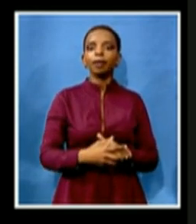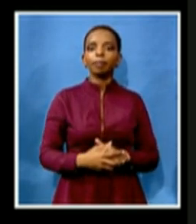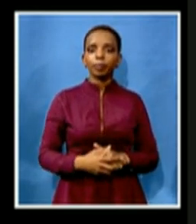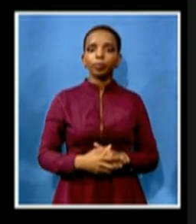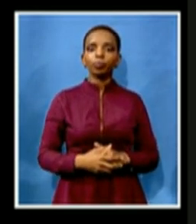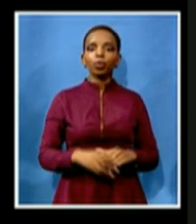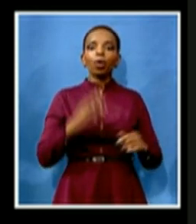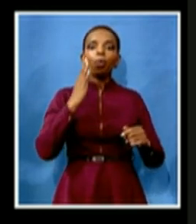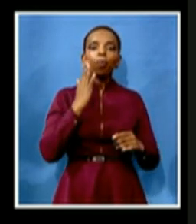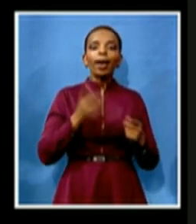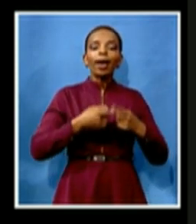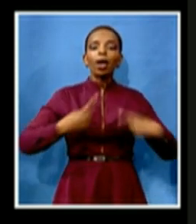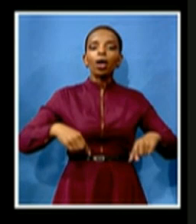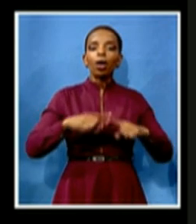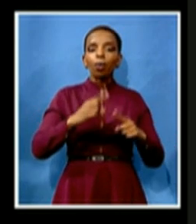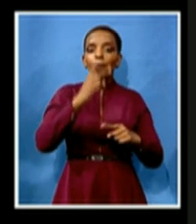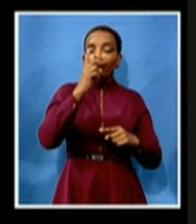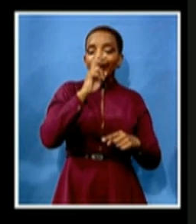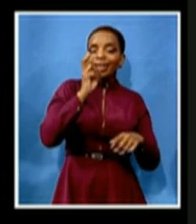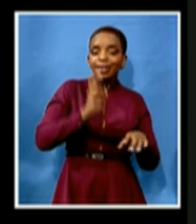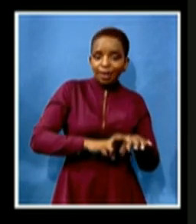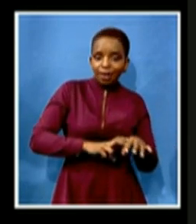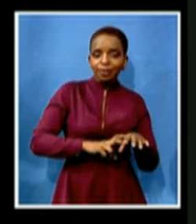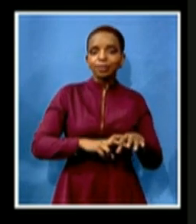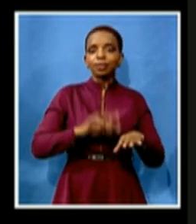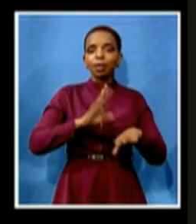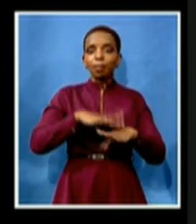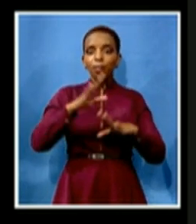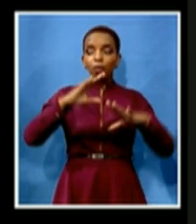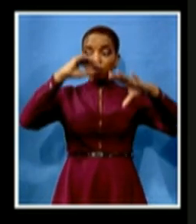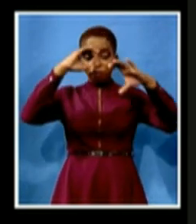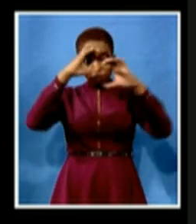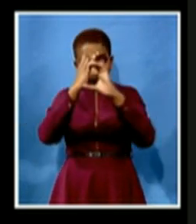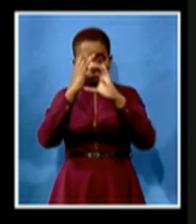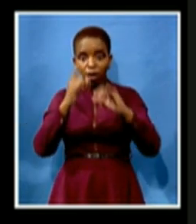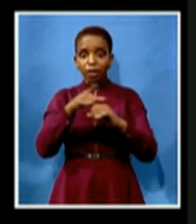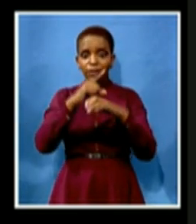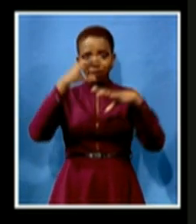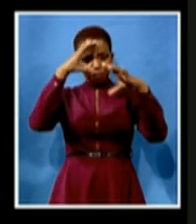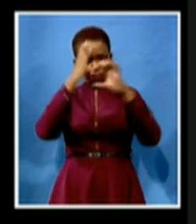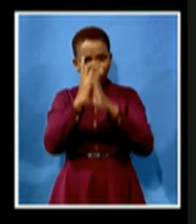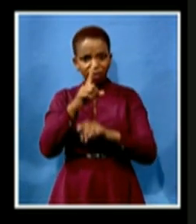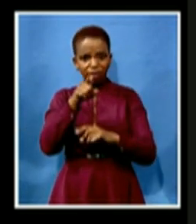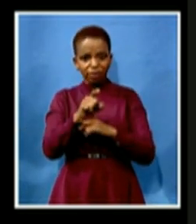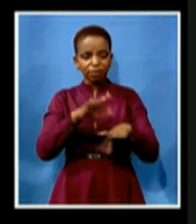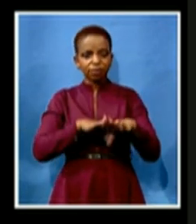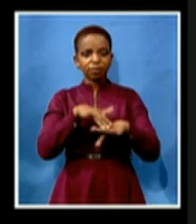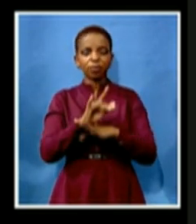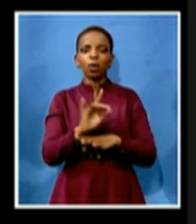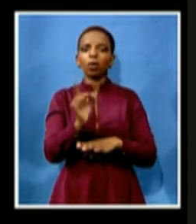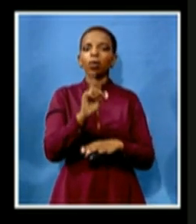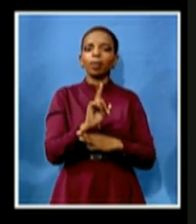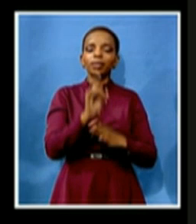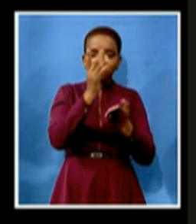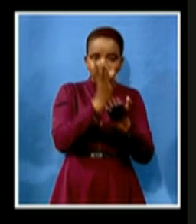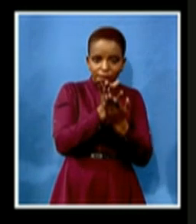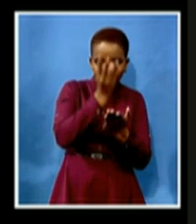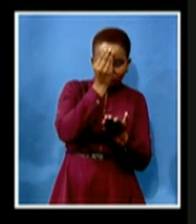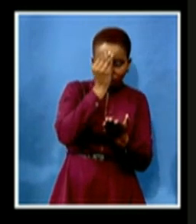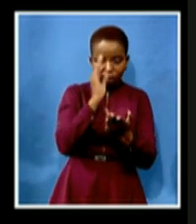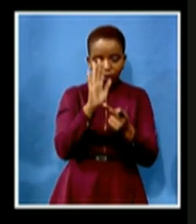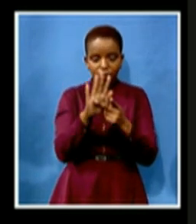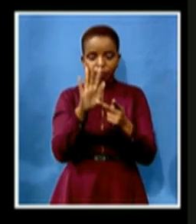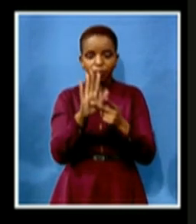forecasting is more when we talk about demand planning, analysis and forecasting what our needs are going to be in terms